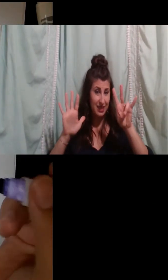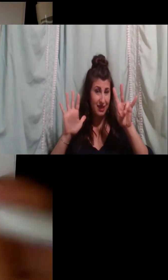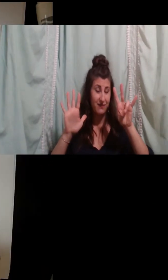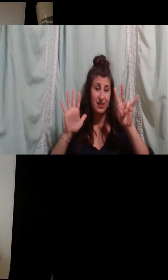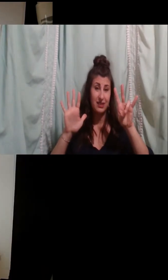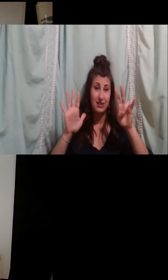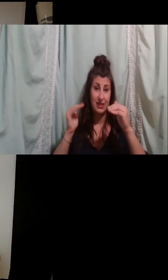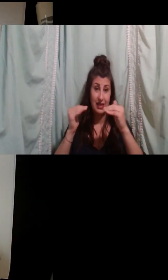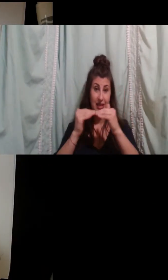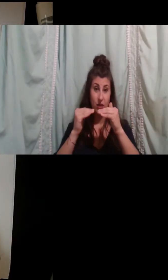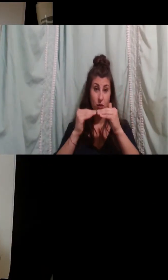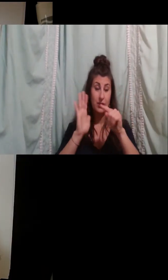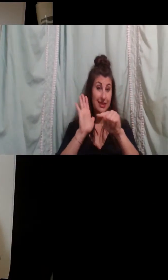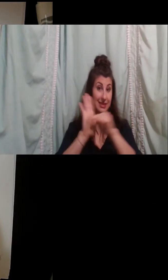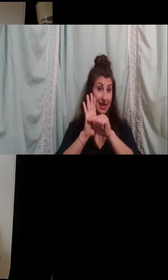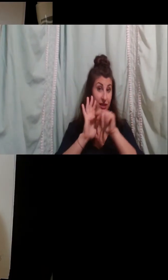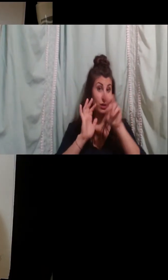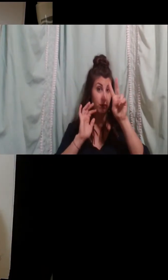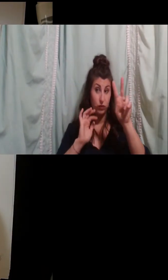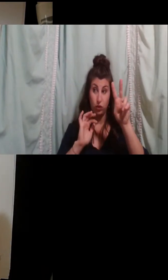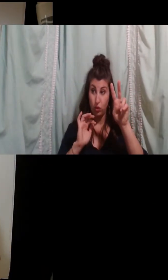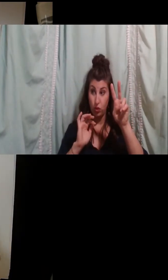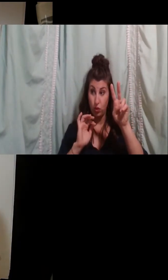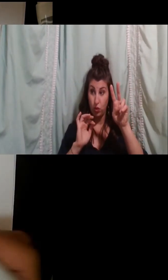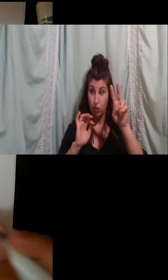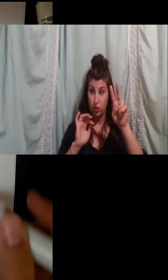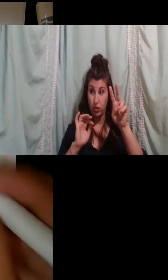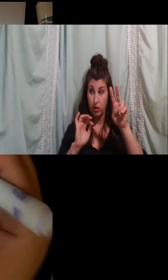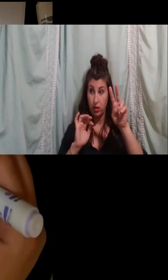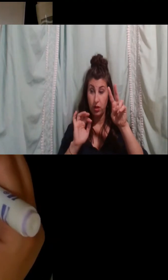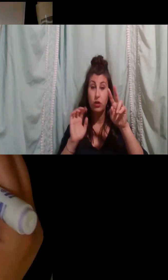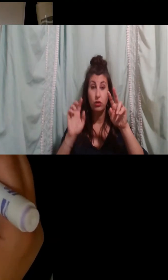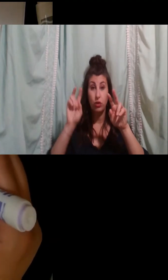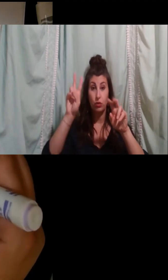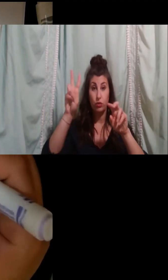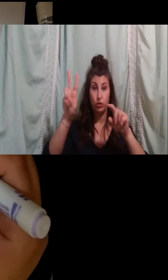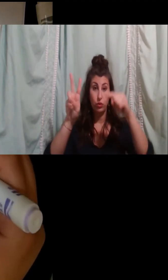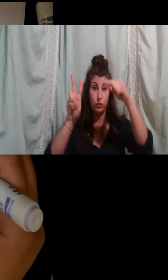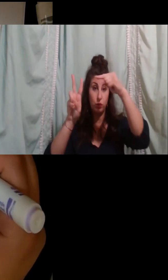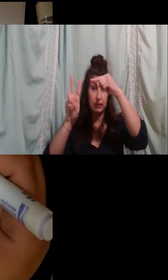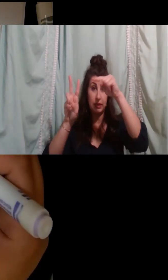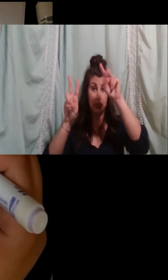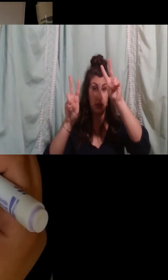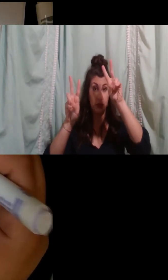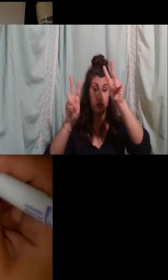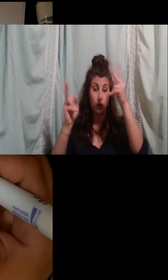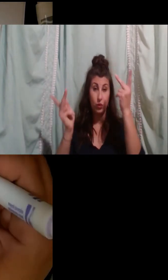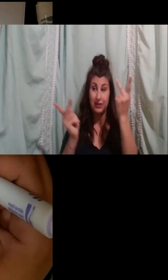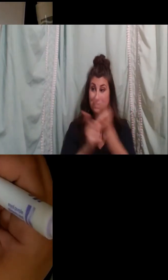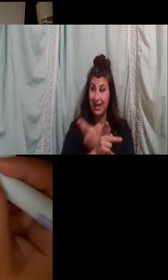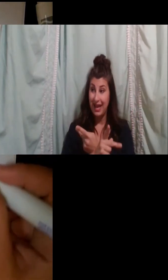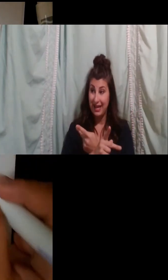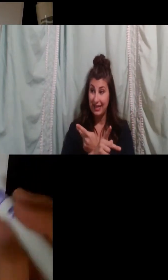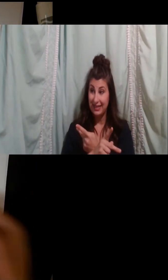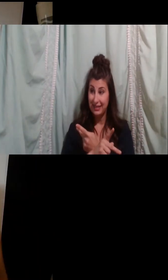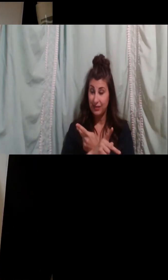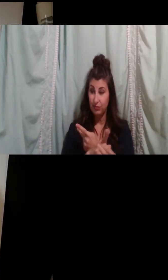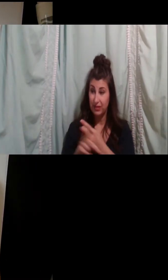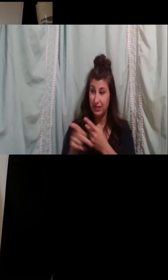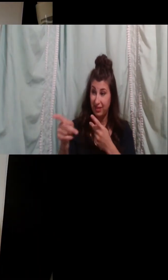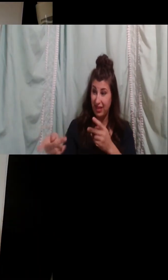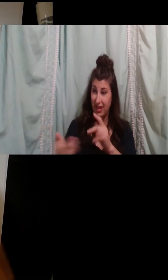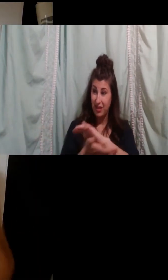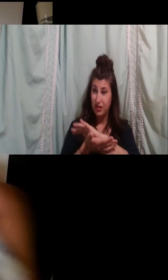7 is 5 minus 7 equals negative 2. So that's going to be 2 to the negative 2